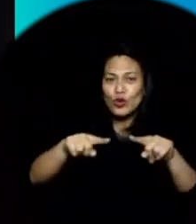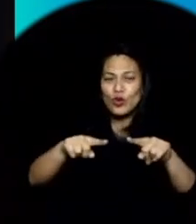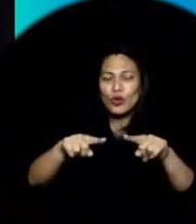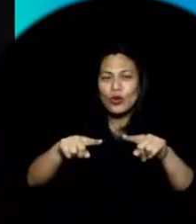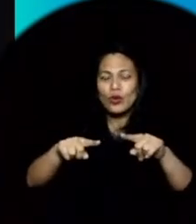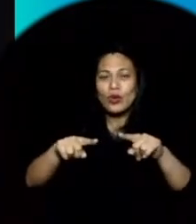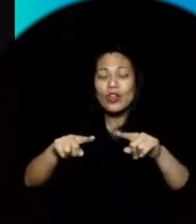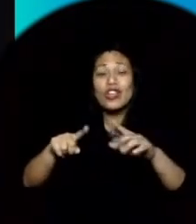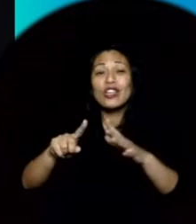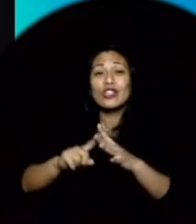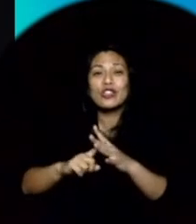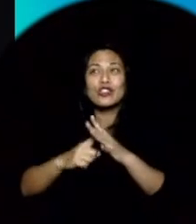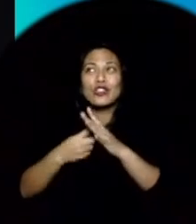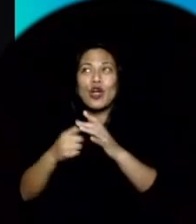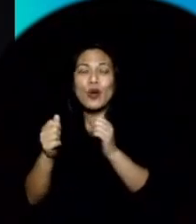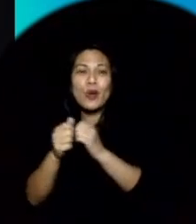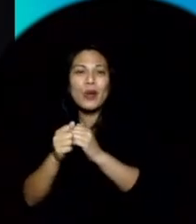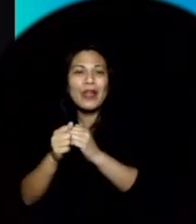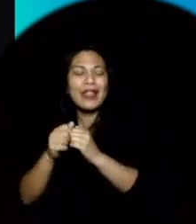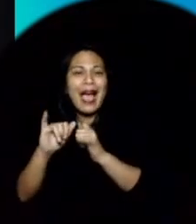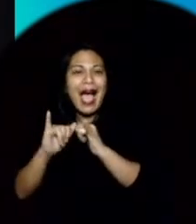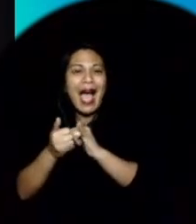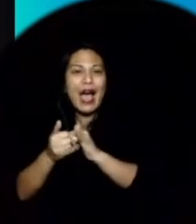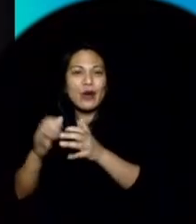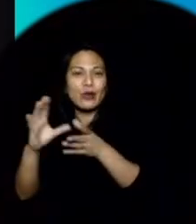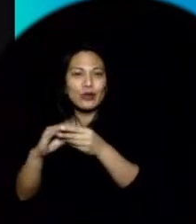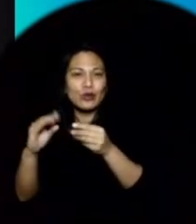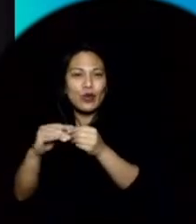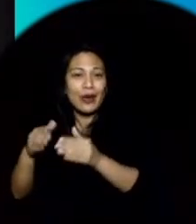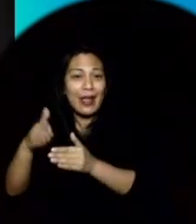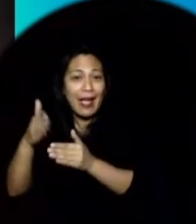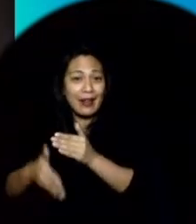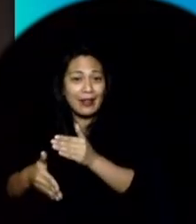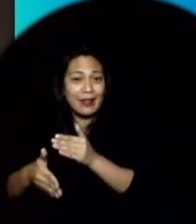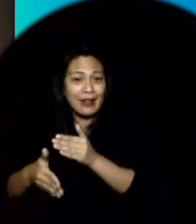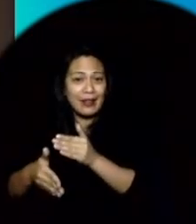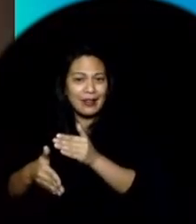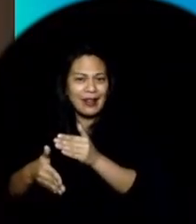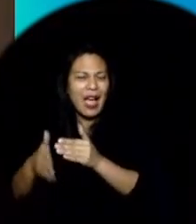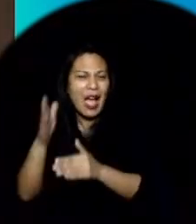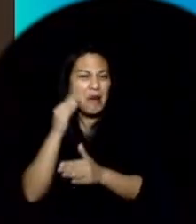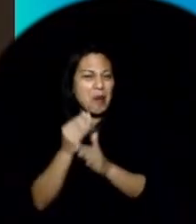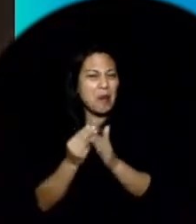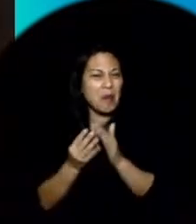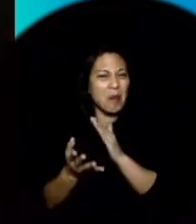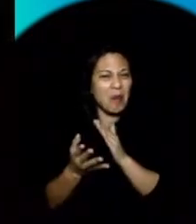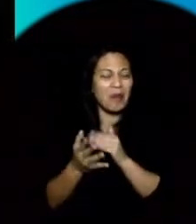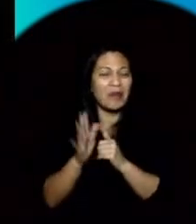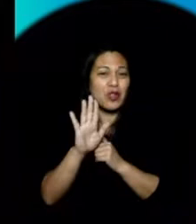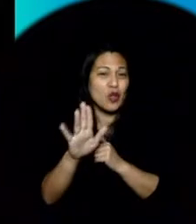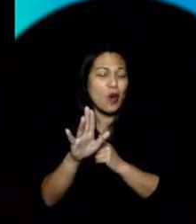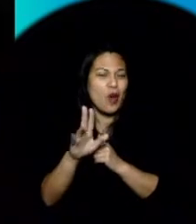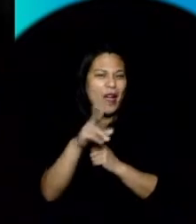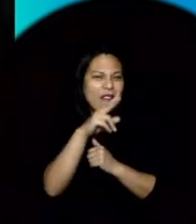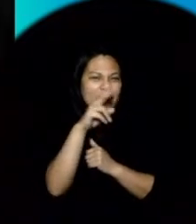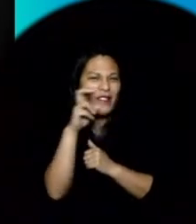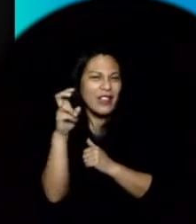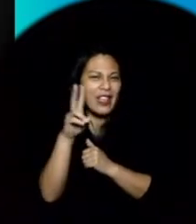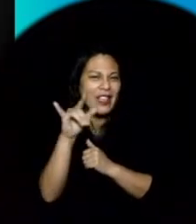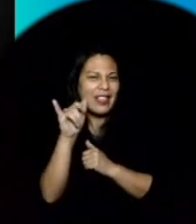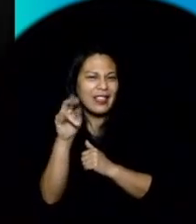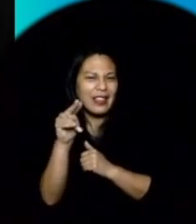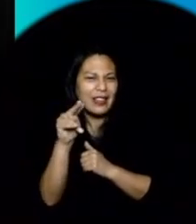you begin with an ending in mind, and I'm going to give you a writing prompt. This is what your villain might